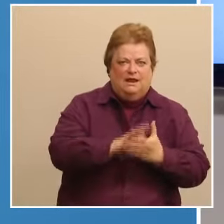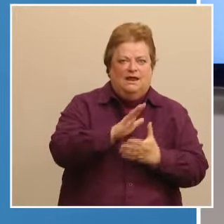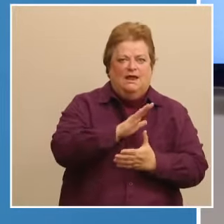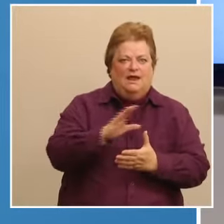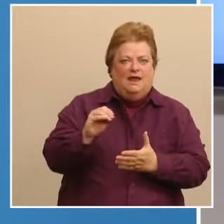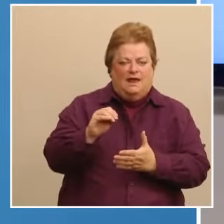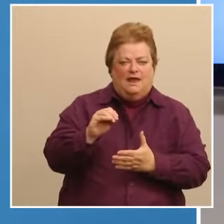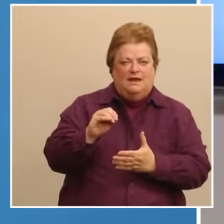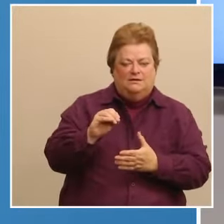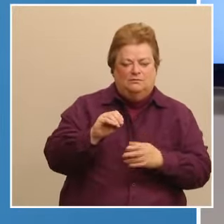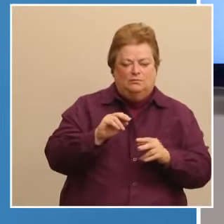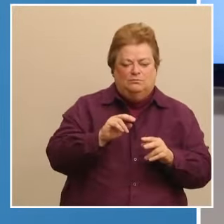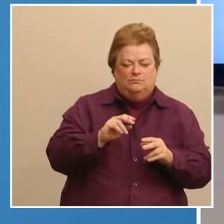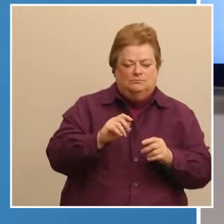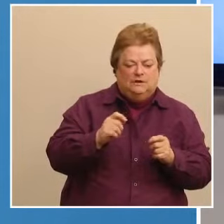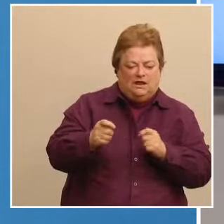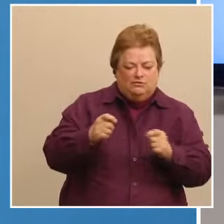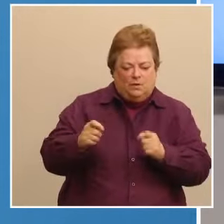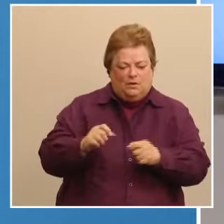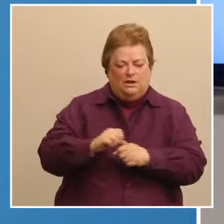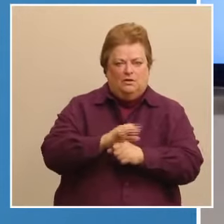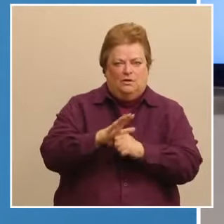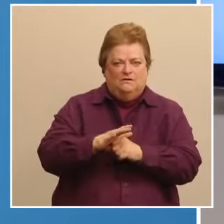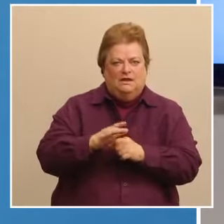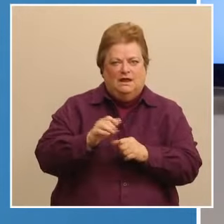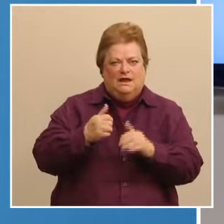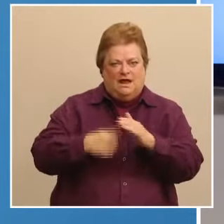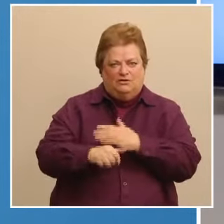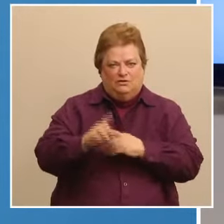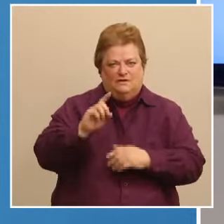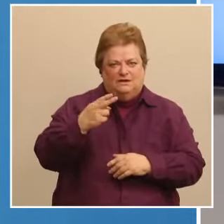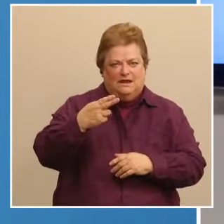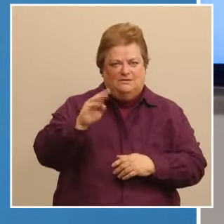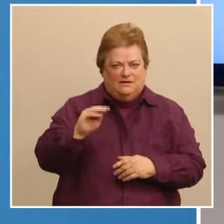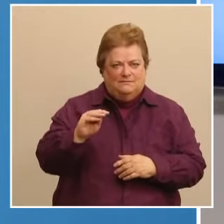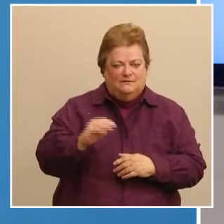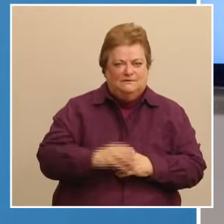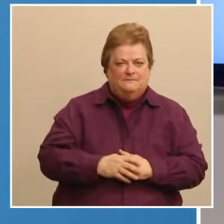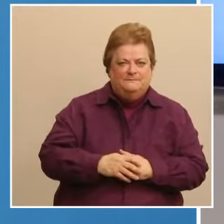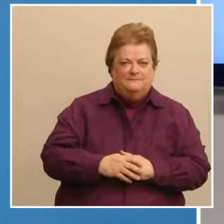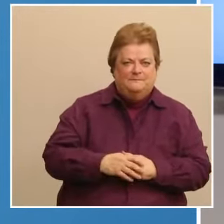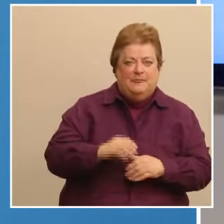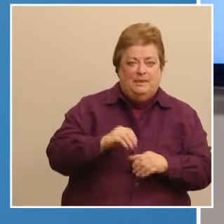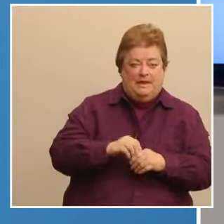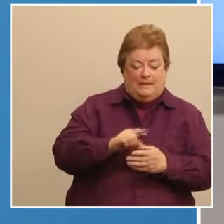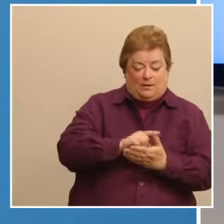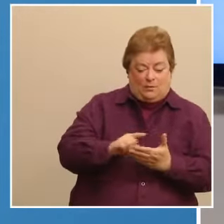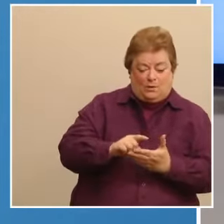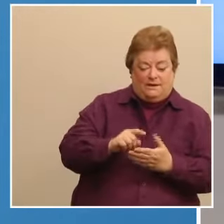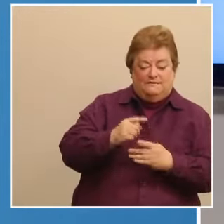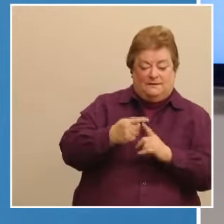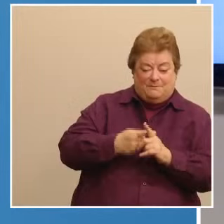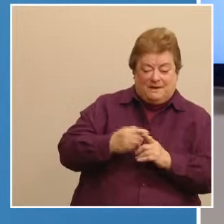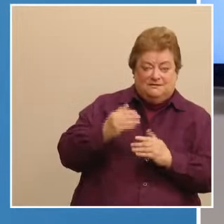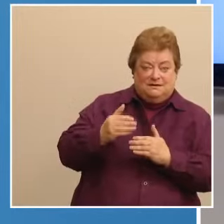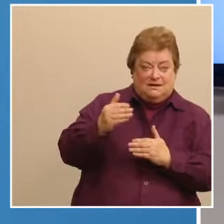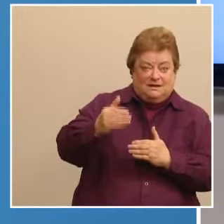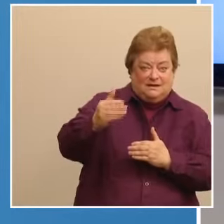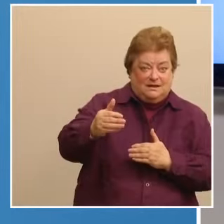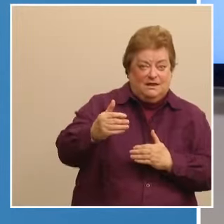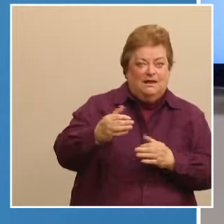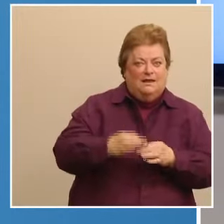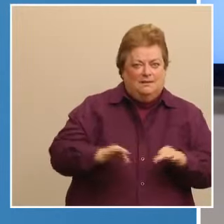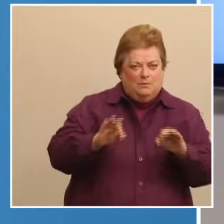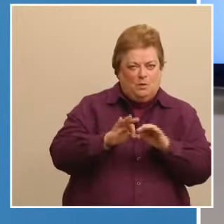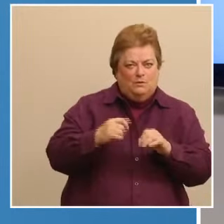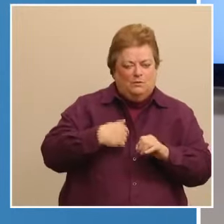COVID-19 mitigation efforts included in the directed health measure. In the weeks and months to come, it is important that we all